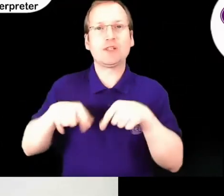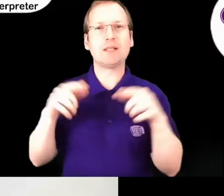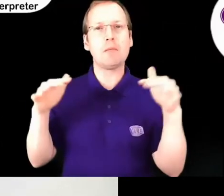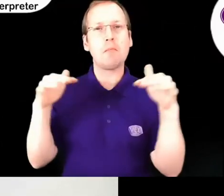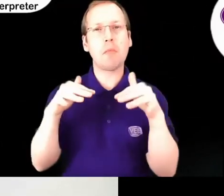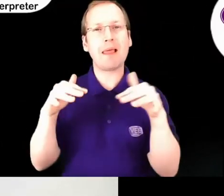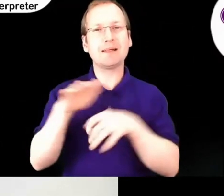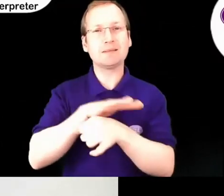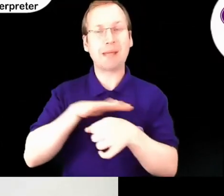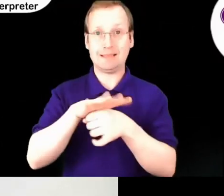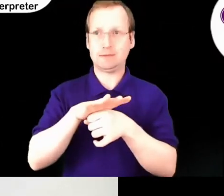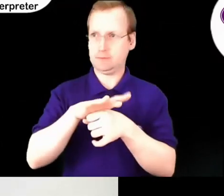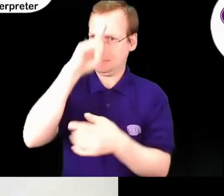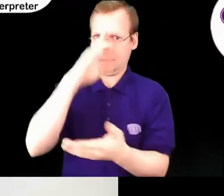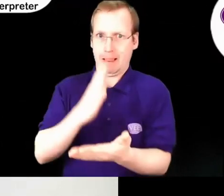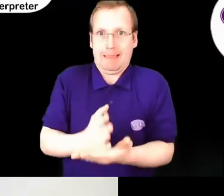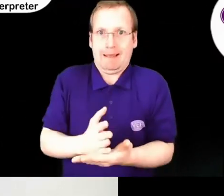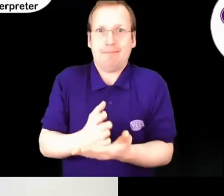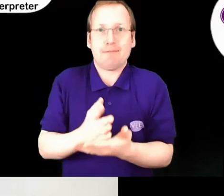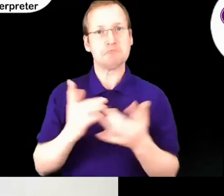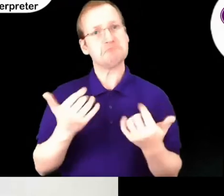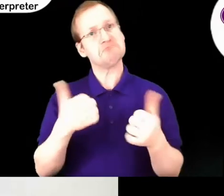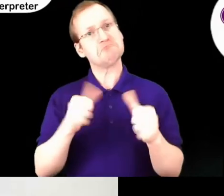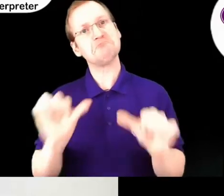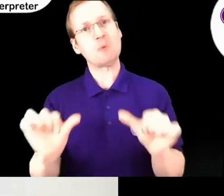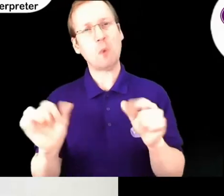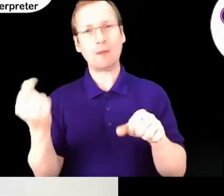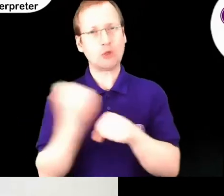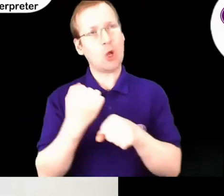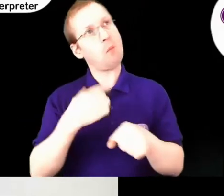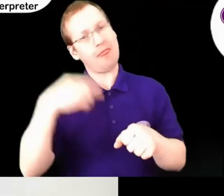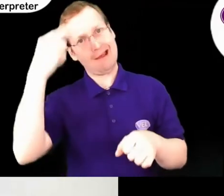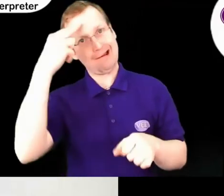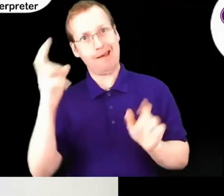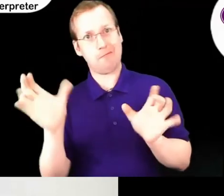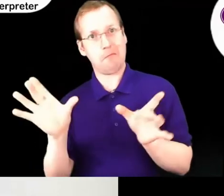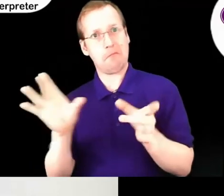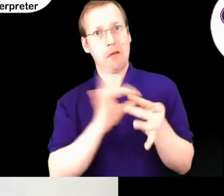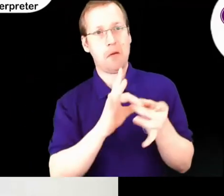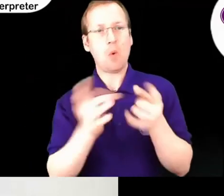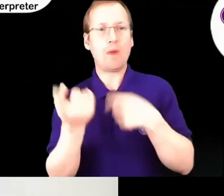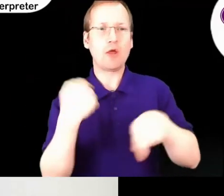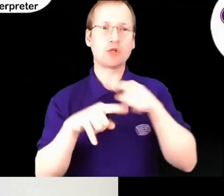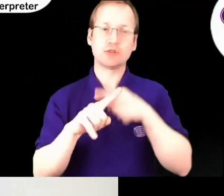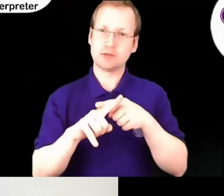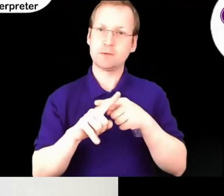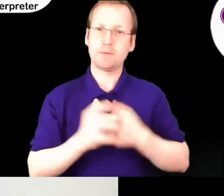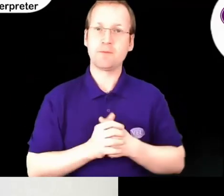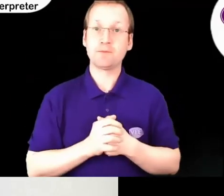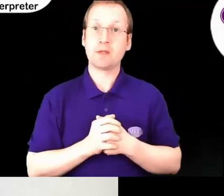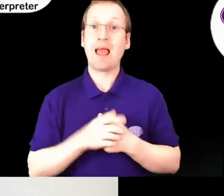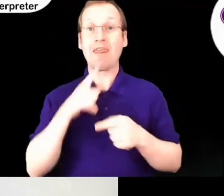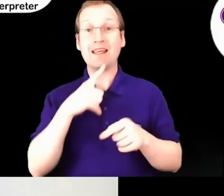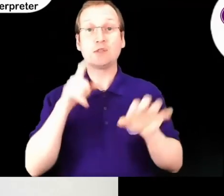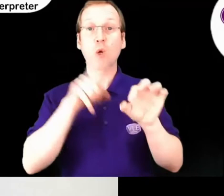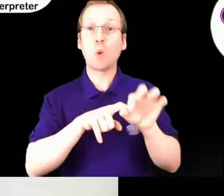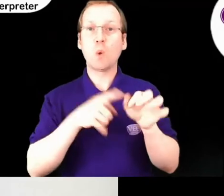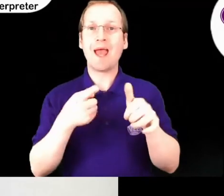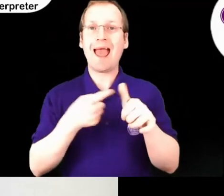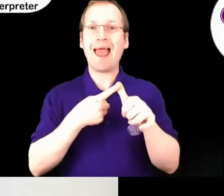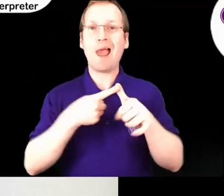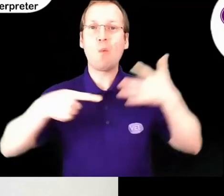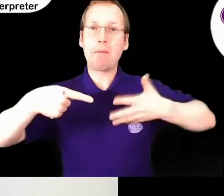they believe in what we're doing and want to have their names associated with us. This is the sixth of our Q&A webinars with our